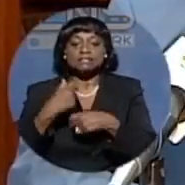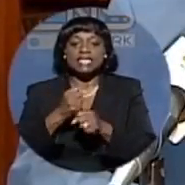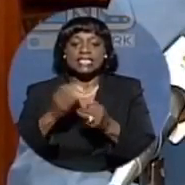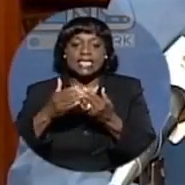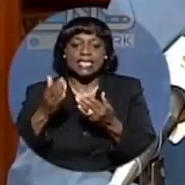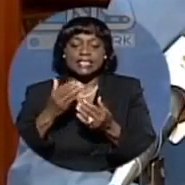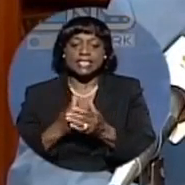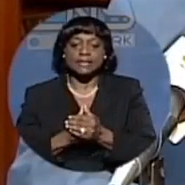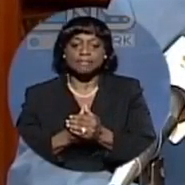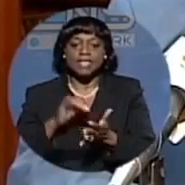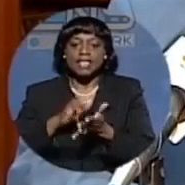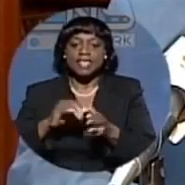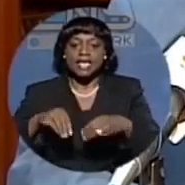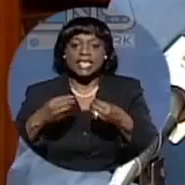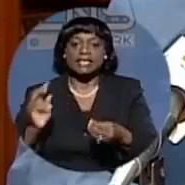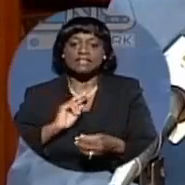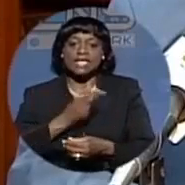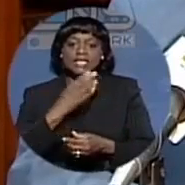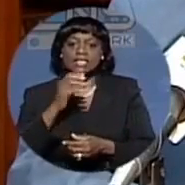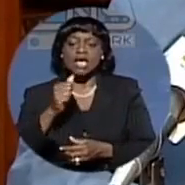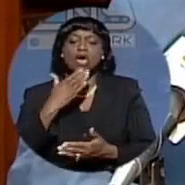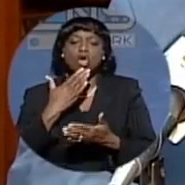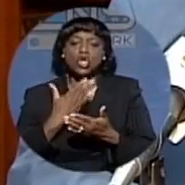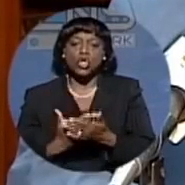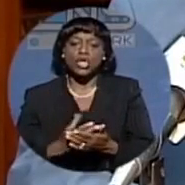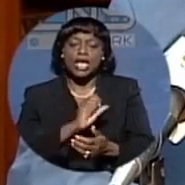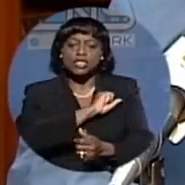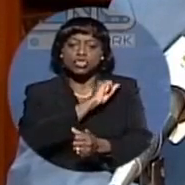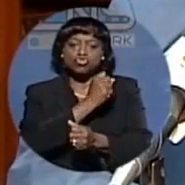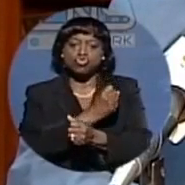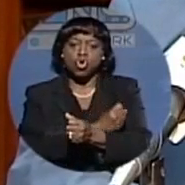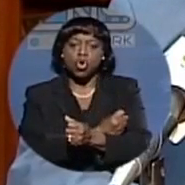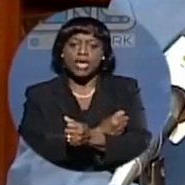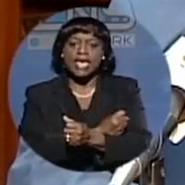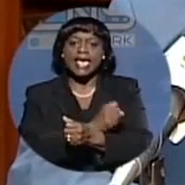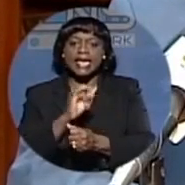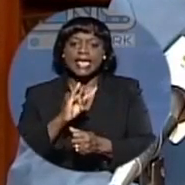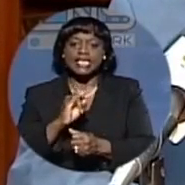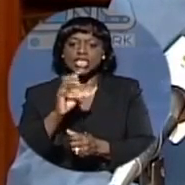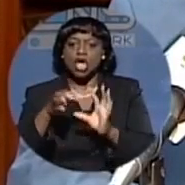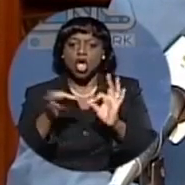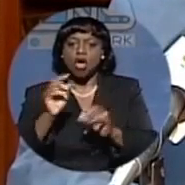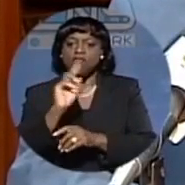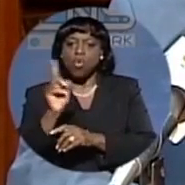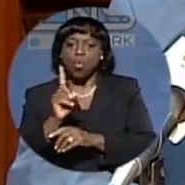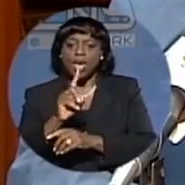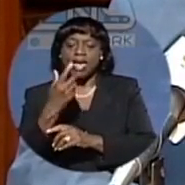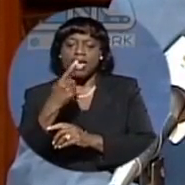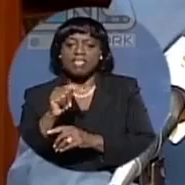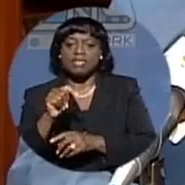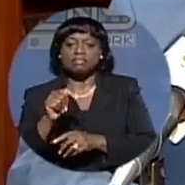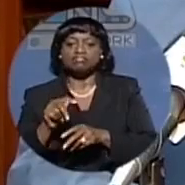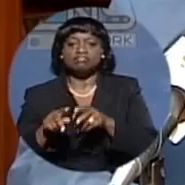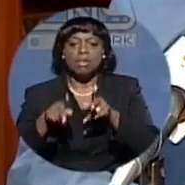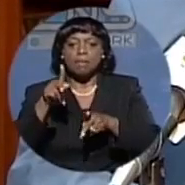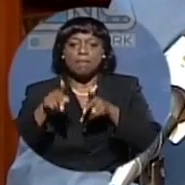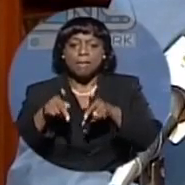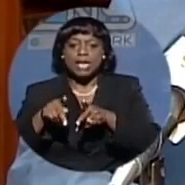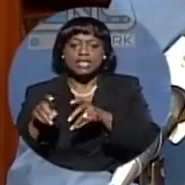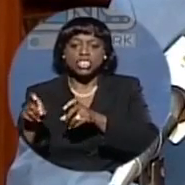us, in our view, a very good and strong indication of where the population shift is,